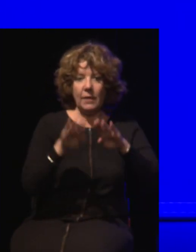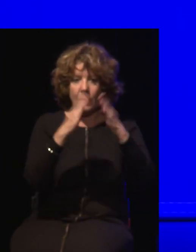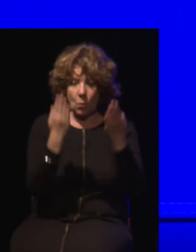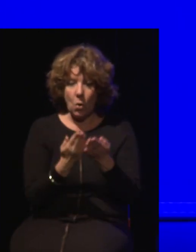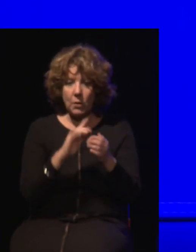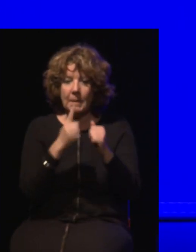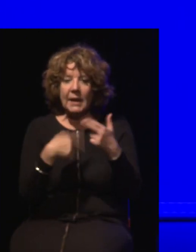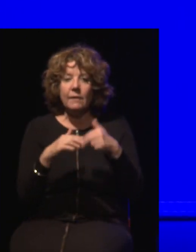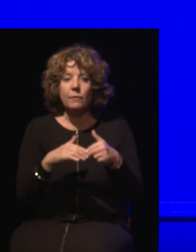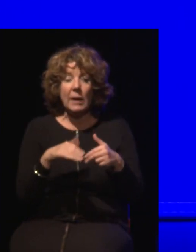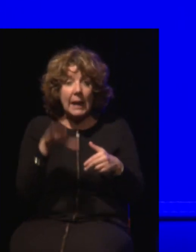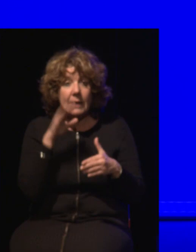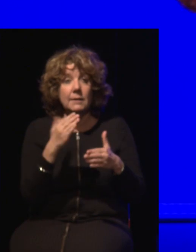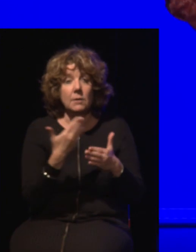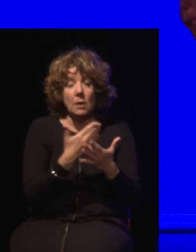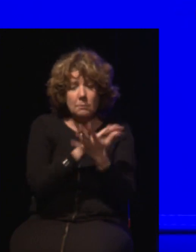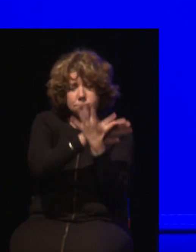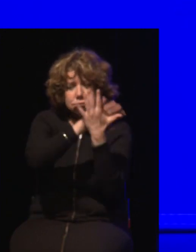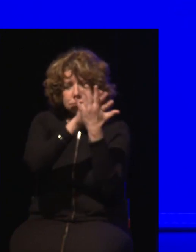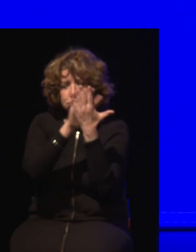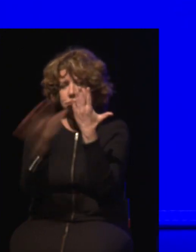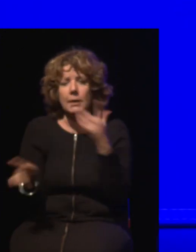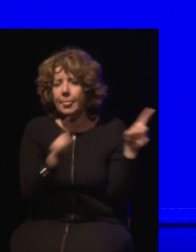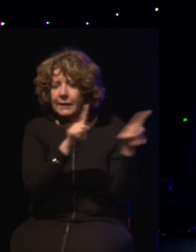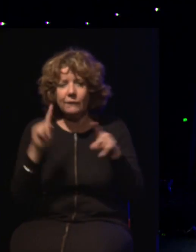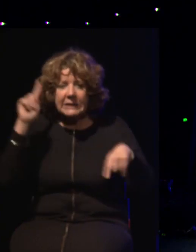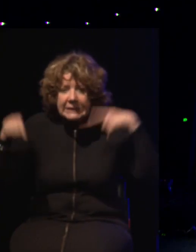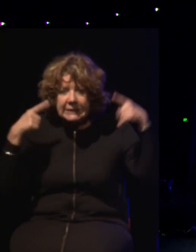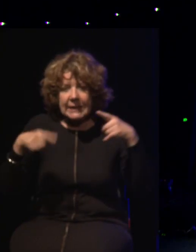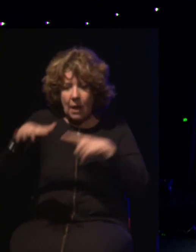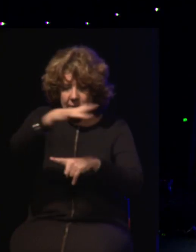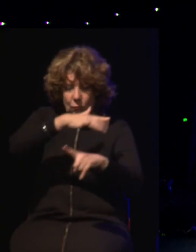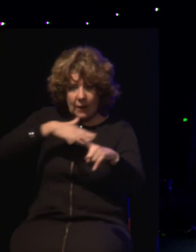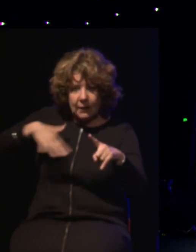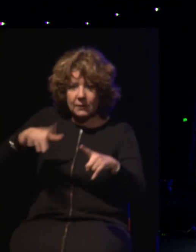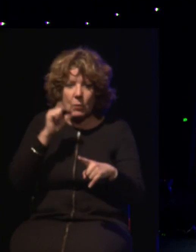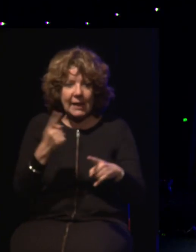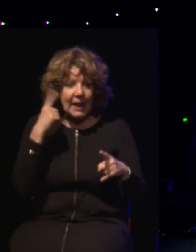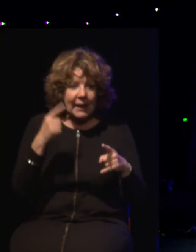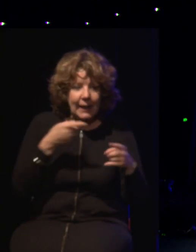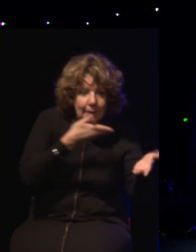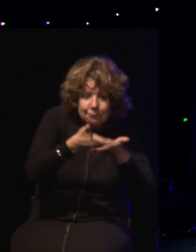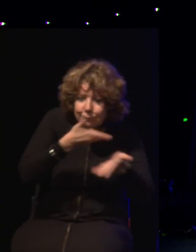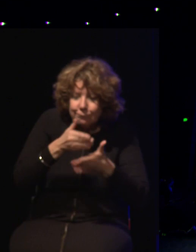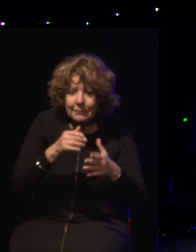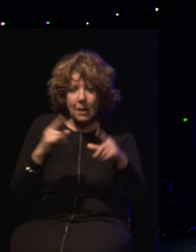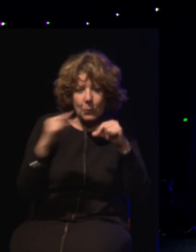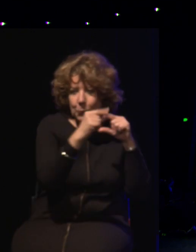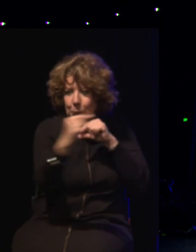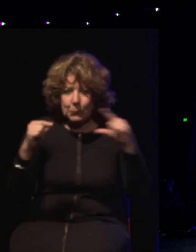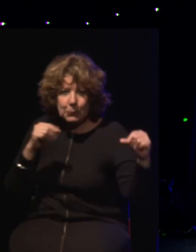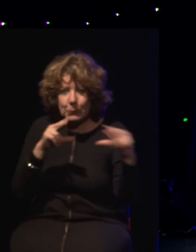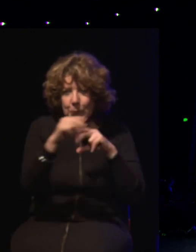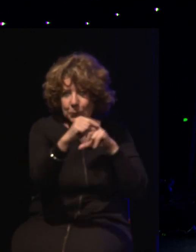more inclusively to all the sounds of nature around us, we can hear dynamics and interaction, we can hear